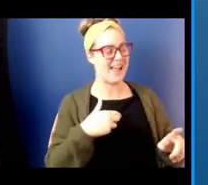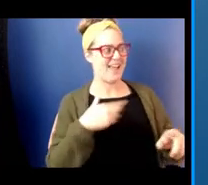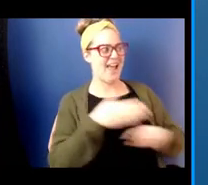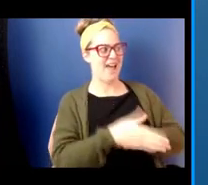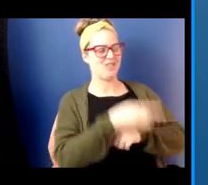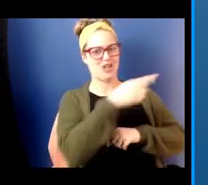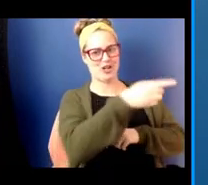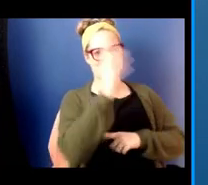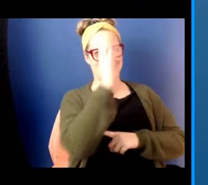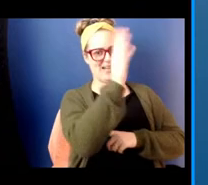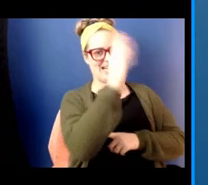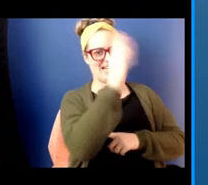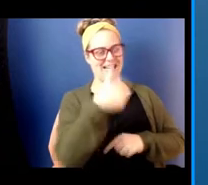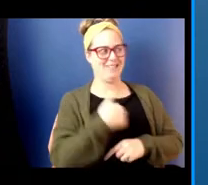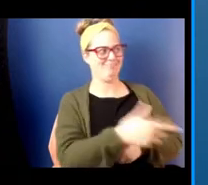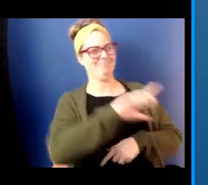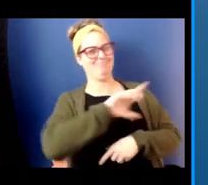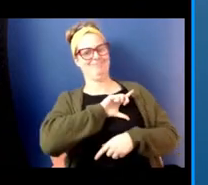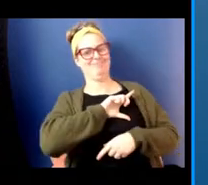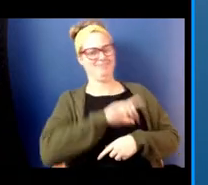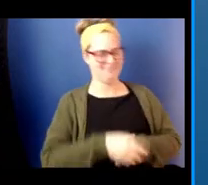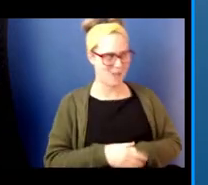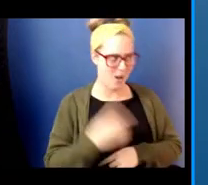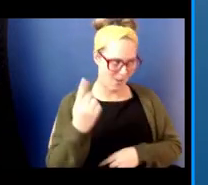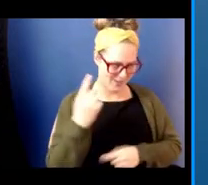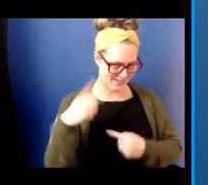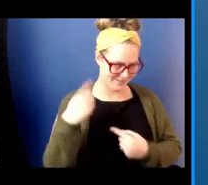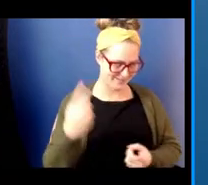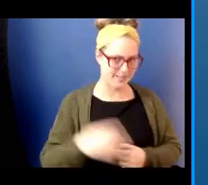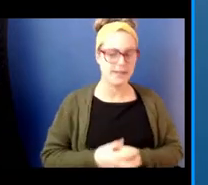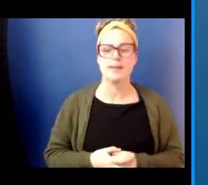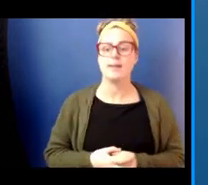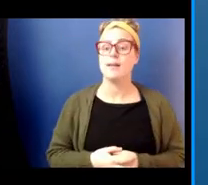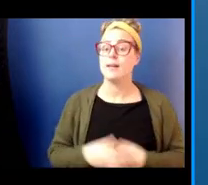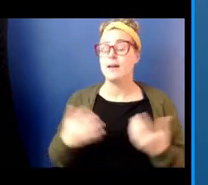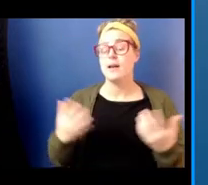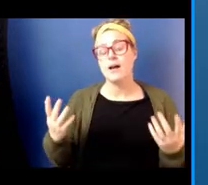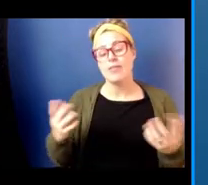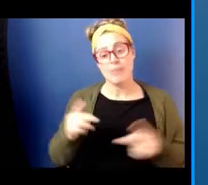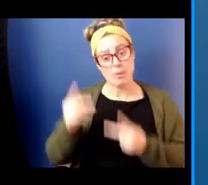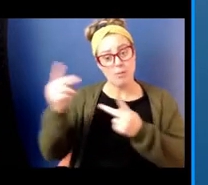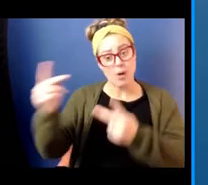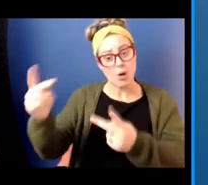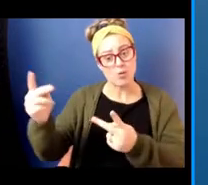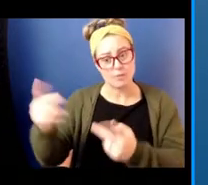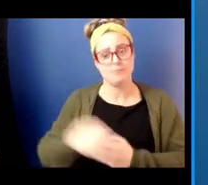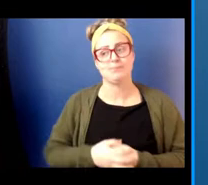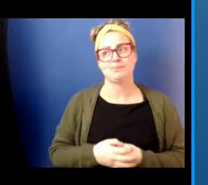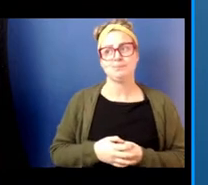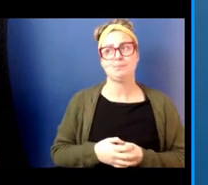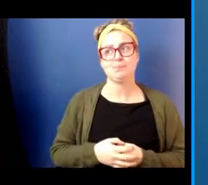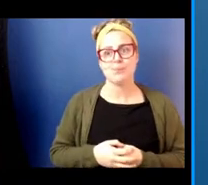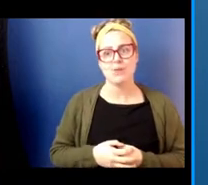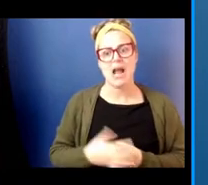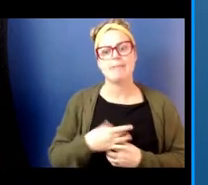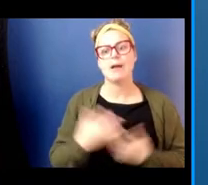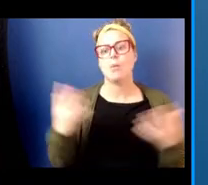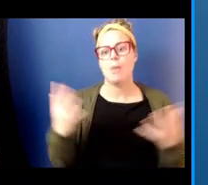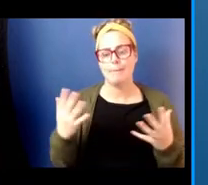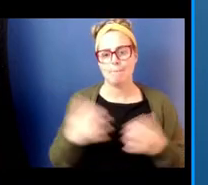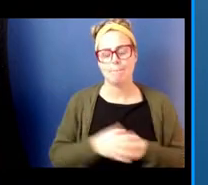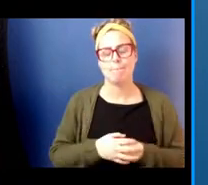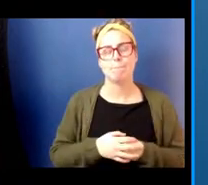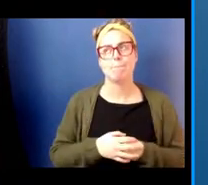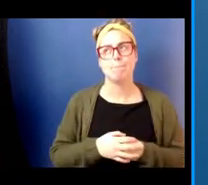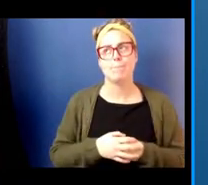proposal um you know you start in politics from your base you start from your most